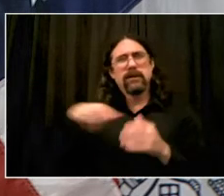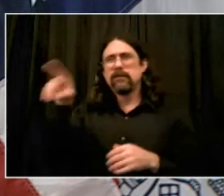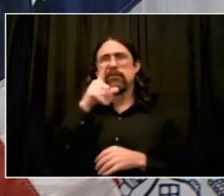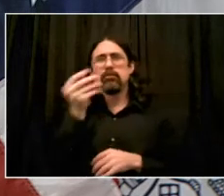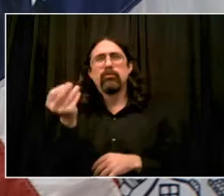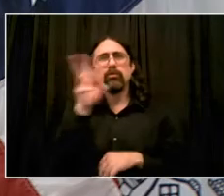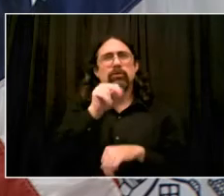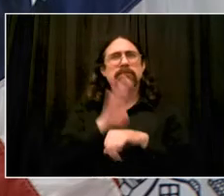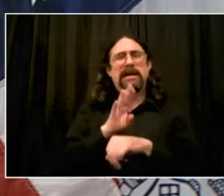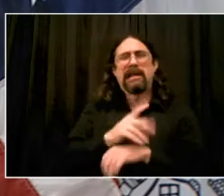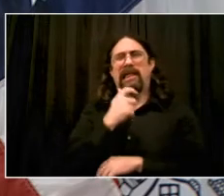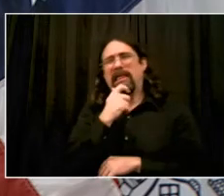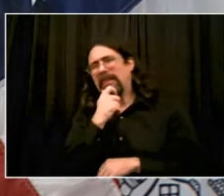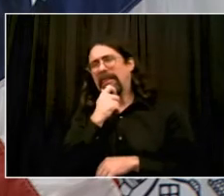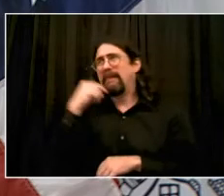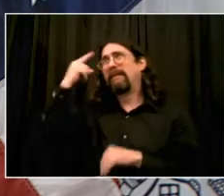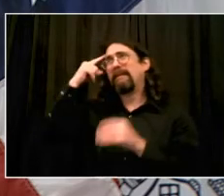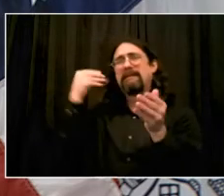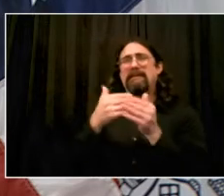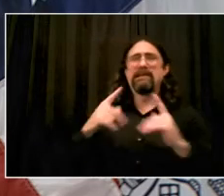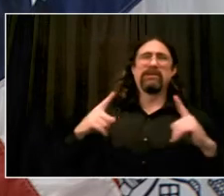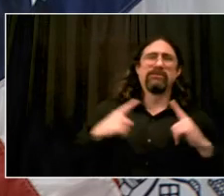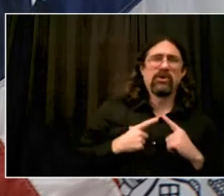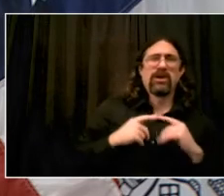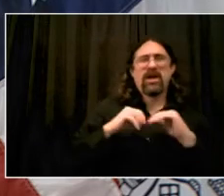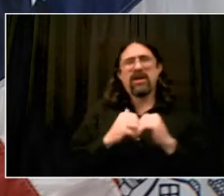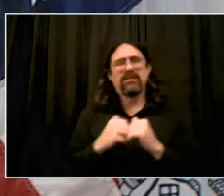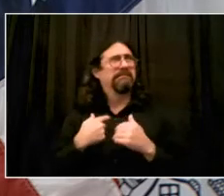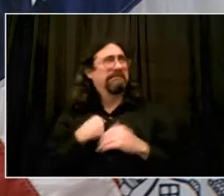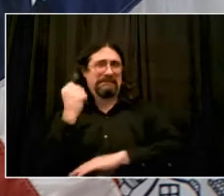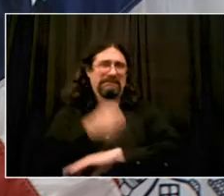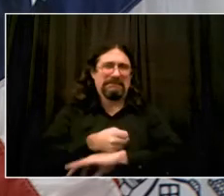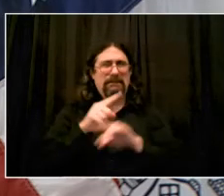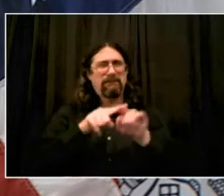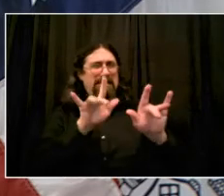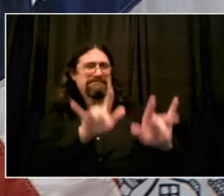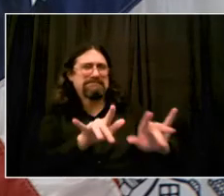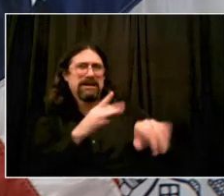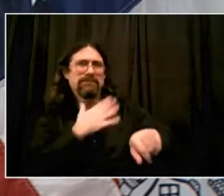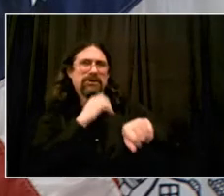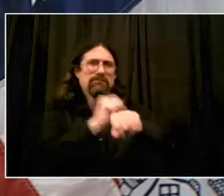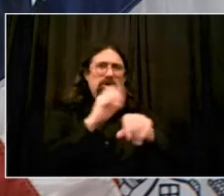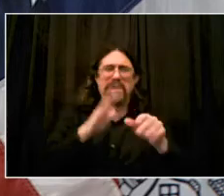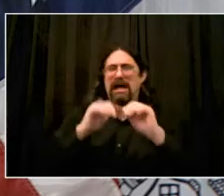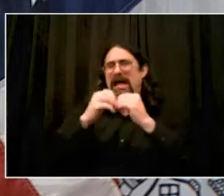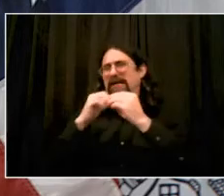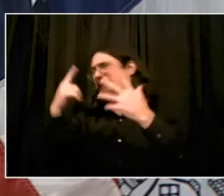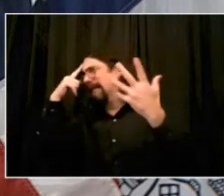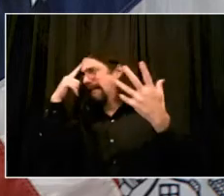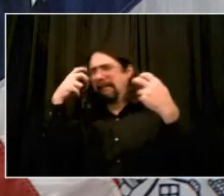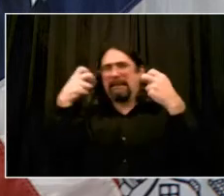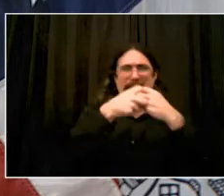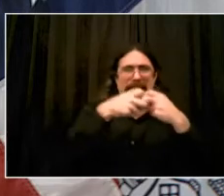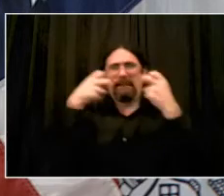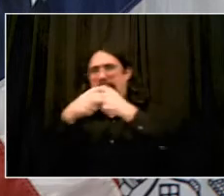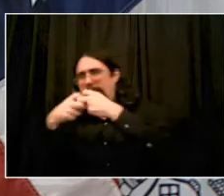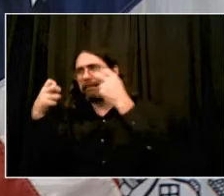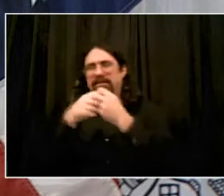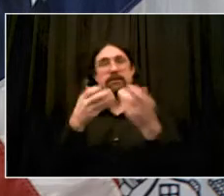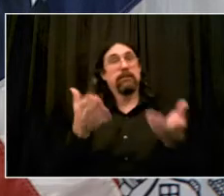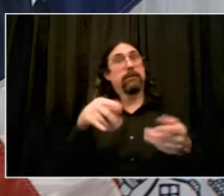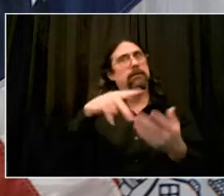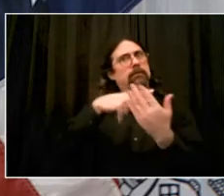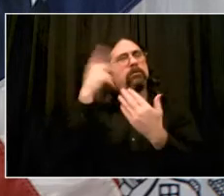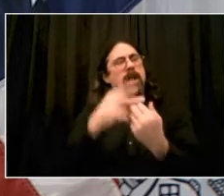work. Help them figure out where they can get financing, help them with legal issues, whatever it may be. So this is going to be very